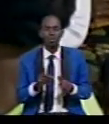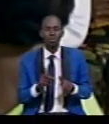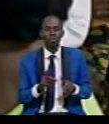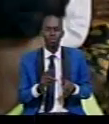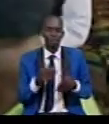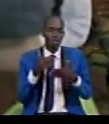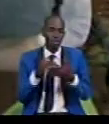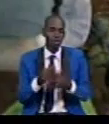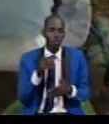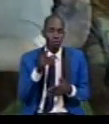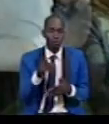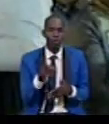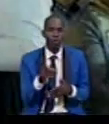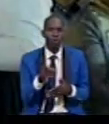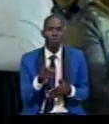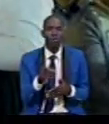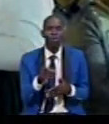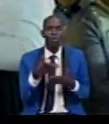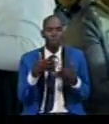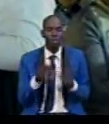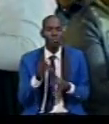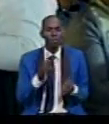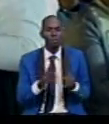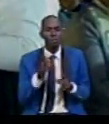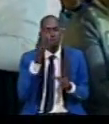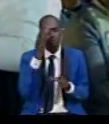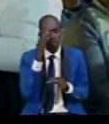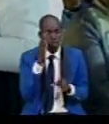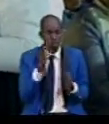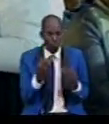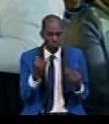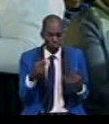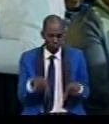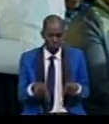if today is your first day of giving your life to the Lord,